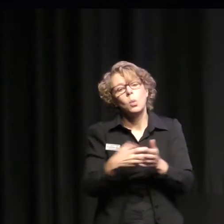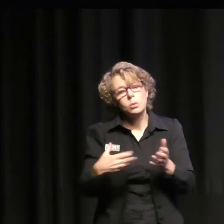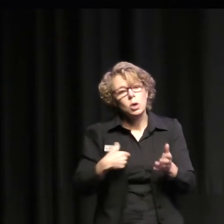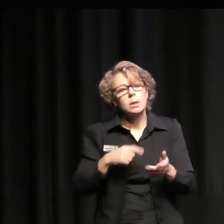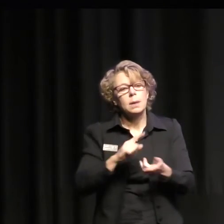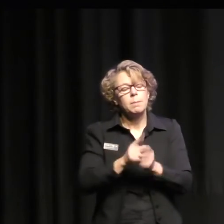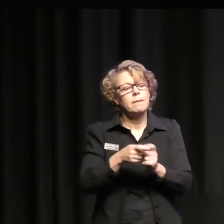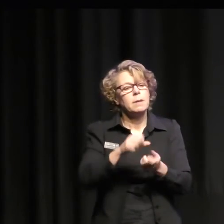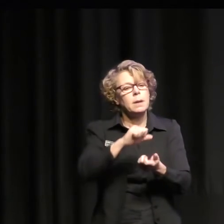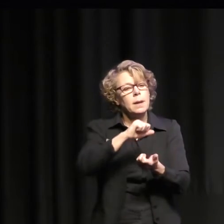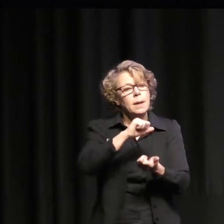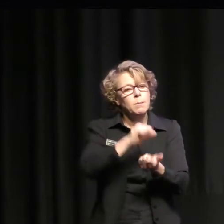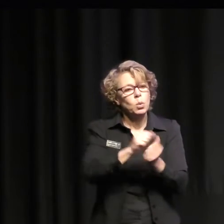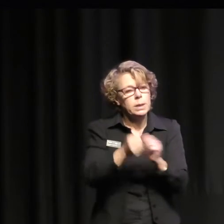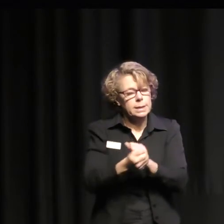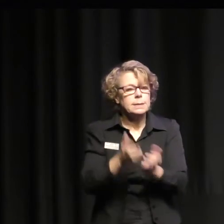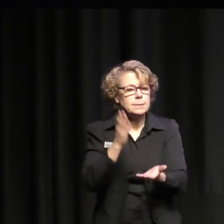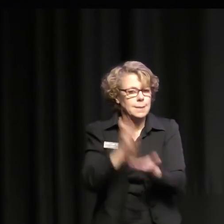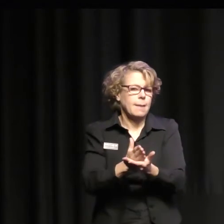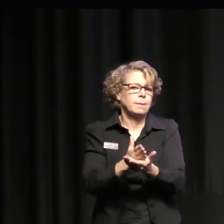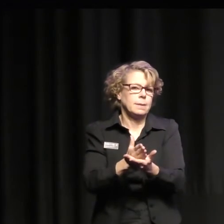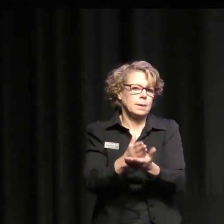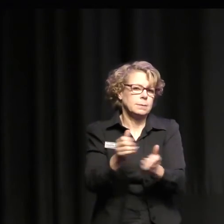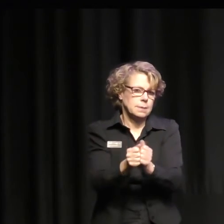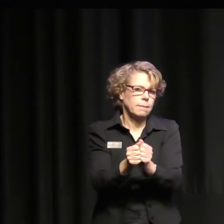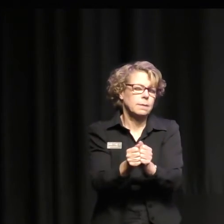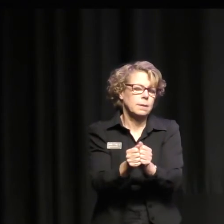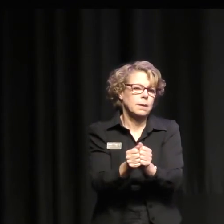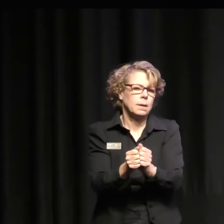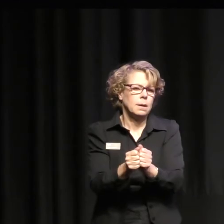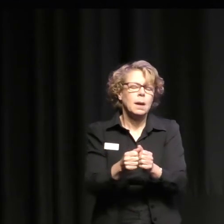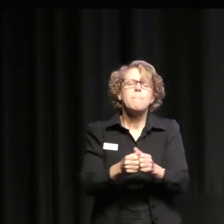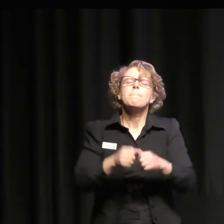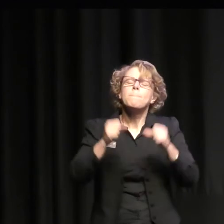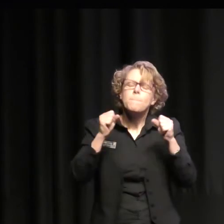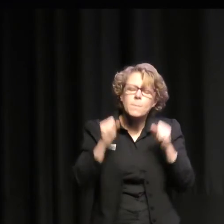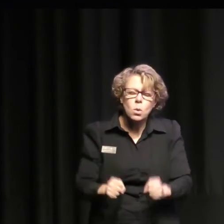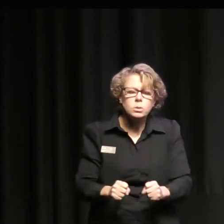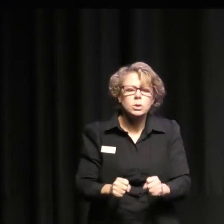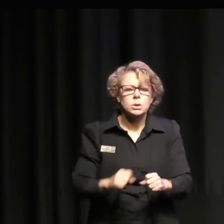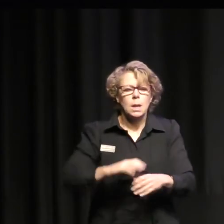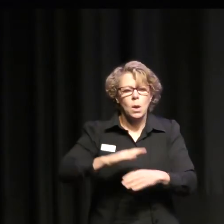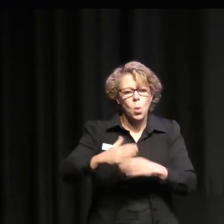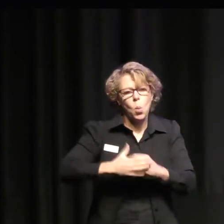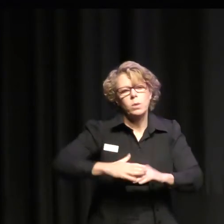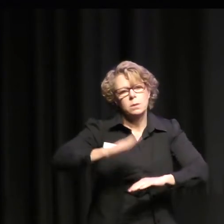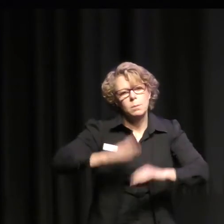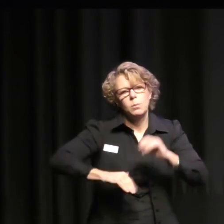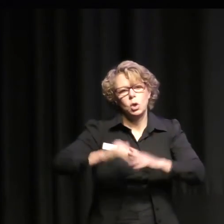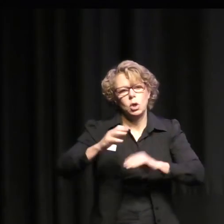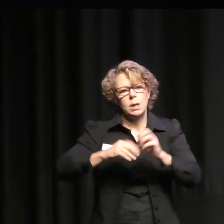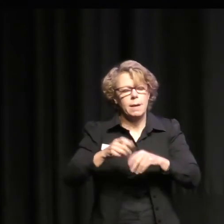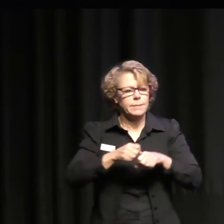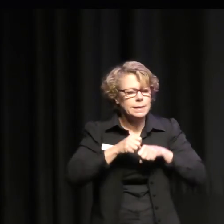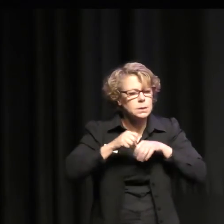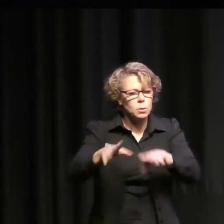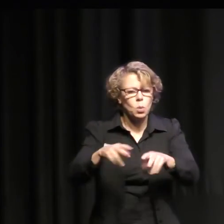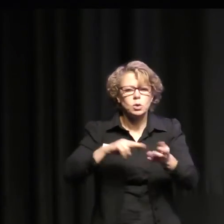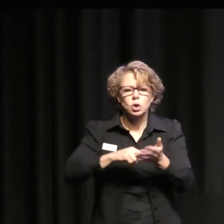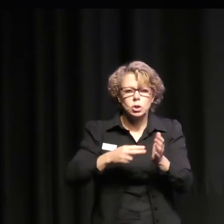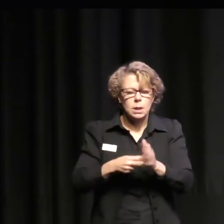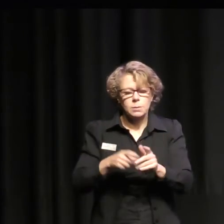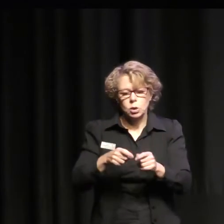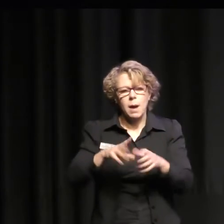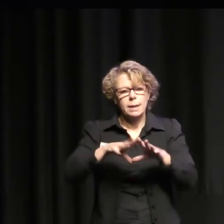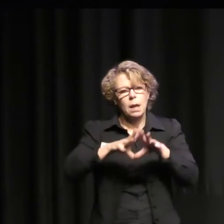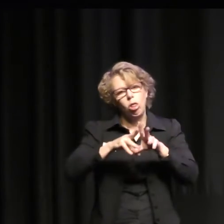political imperative. There was a necessity to rebuild the income distribution system that had